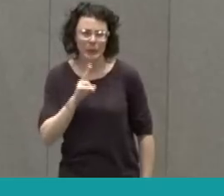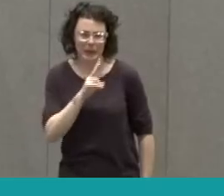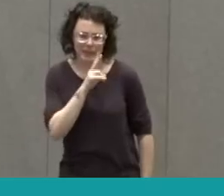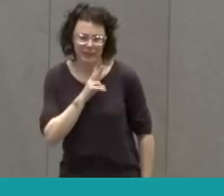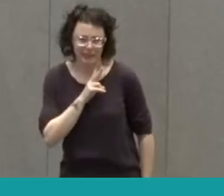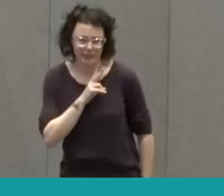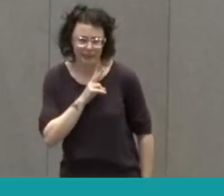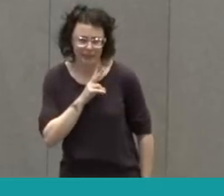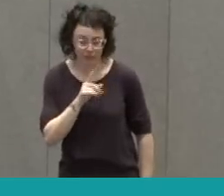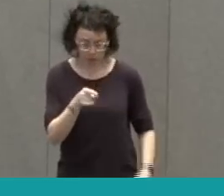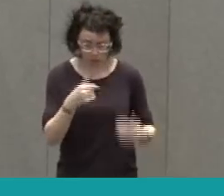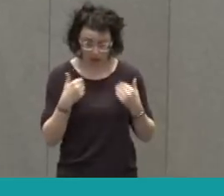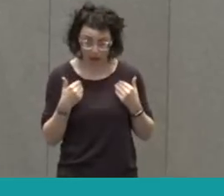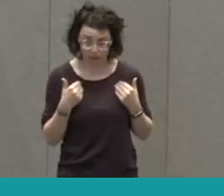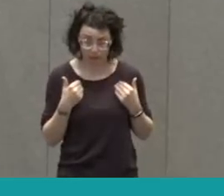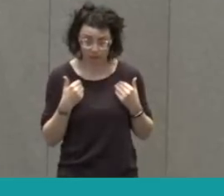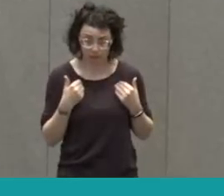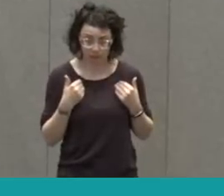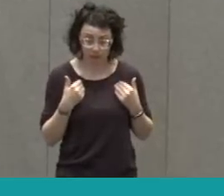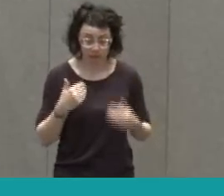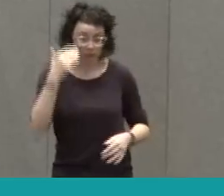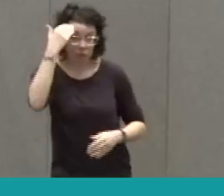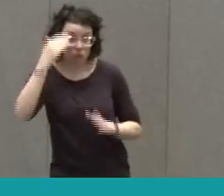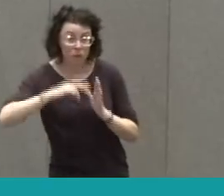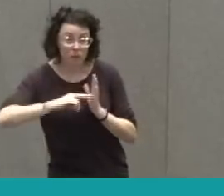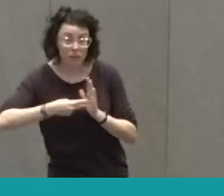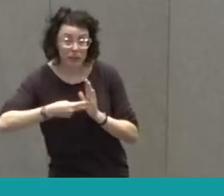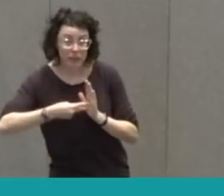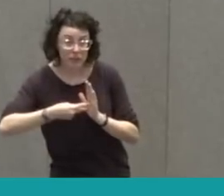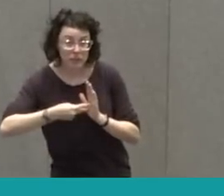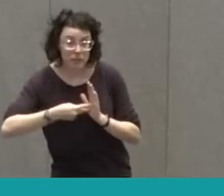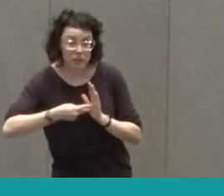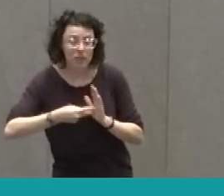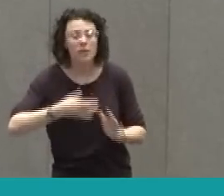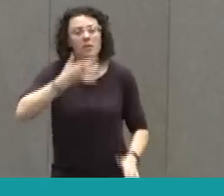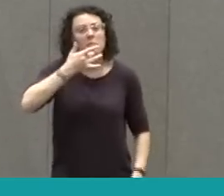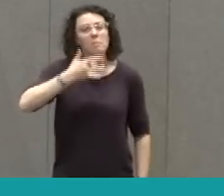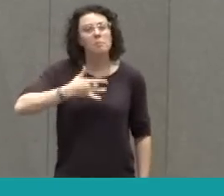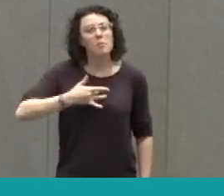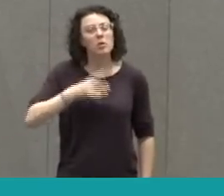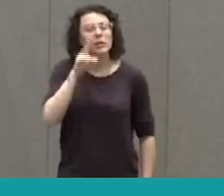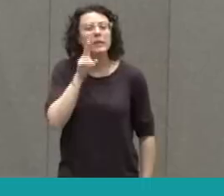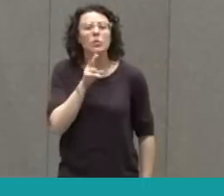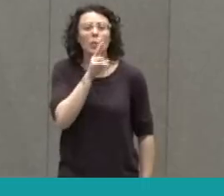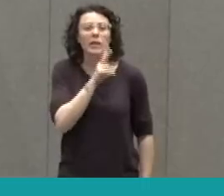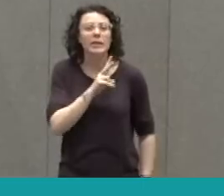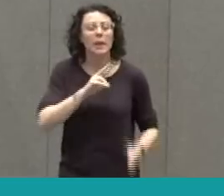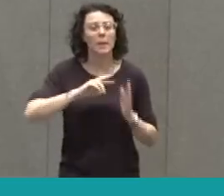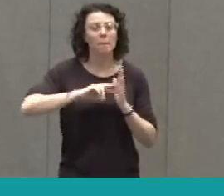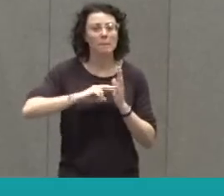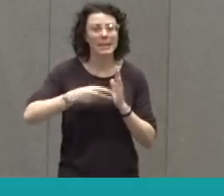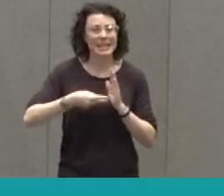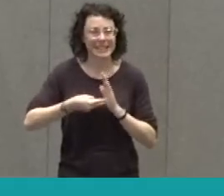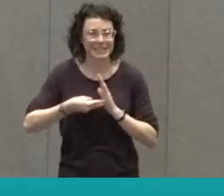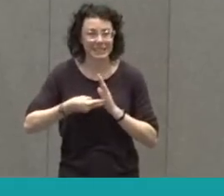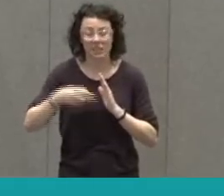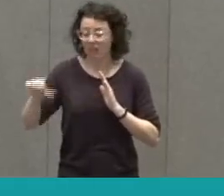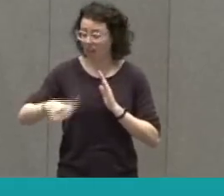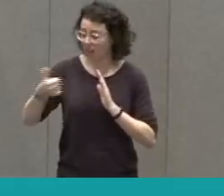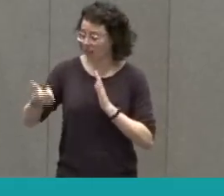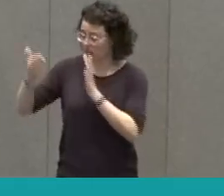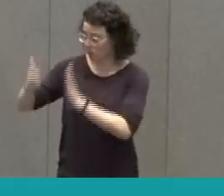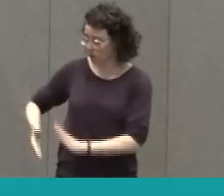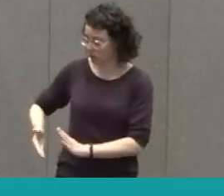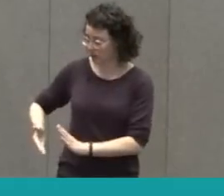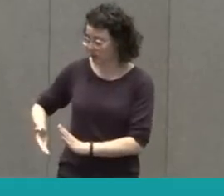that is? A birthday twin is someone who was born on the same day and same month as you.